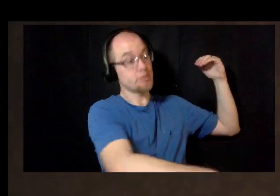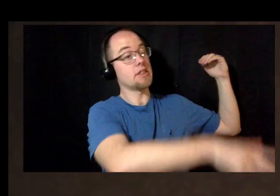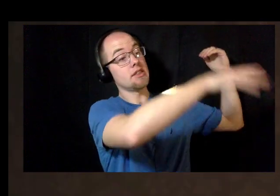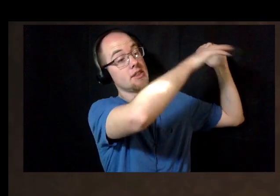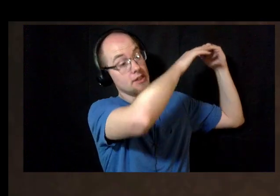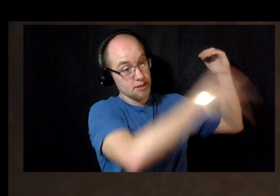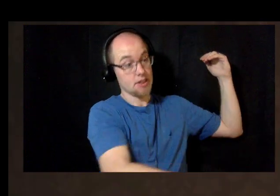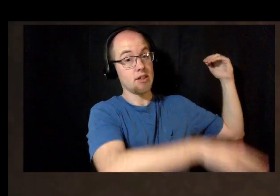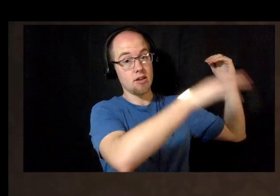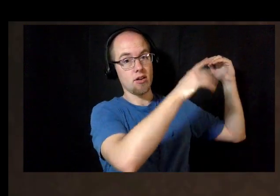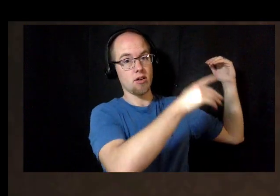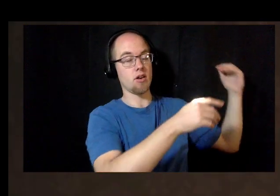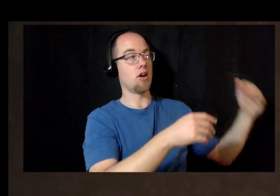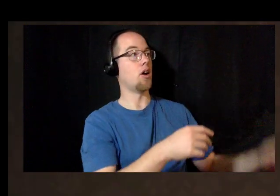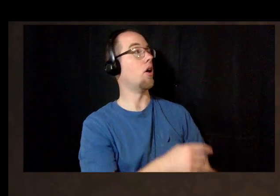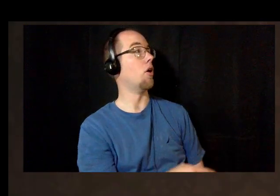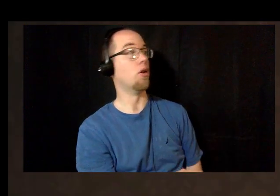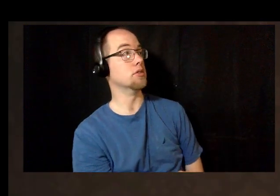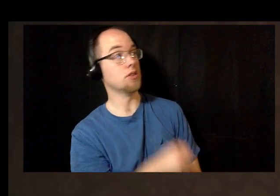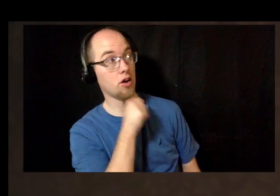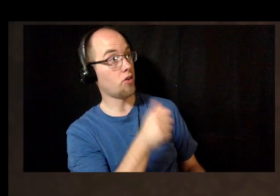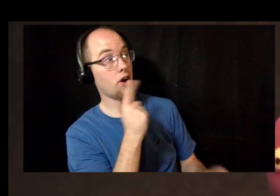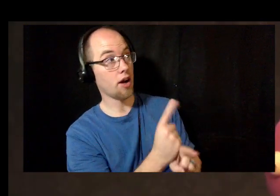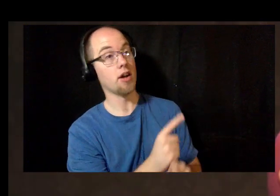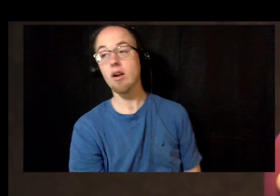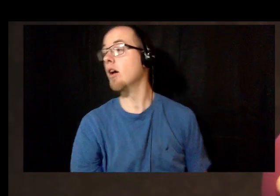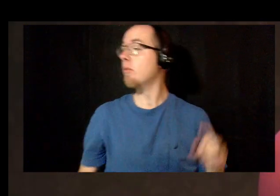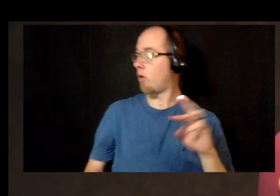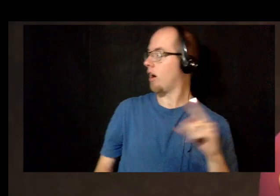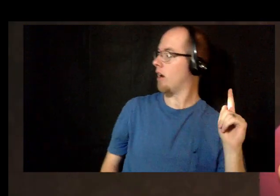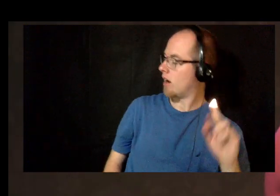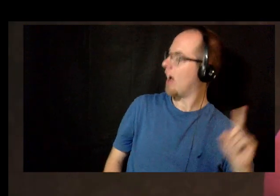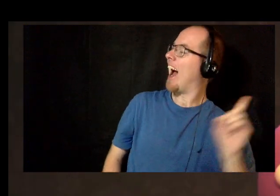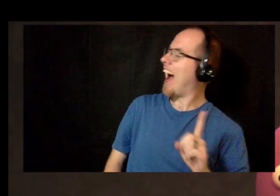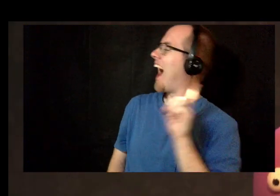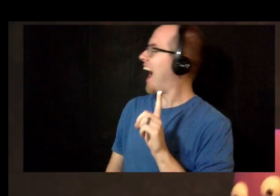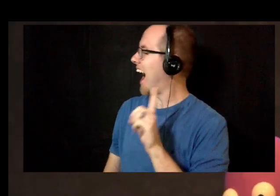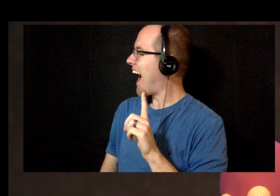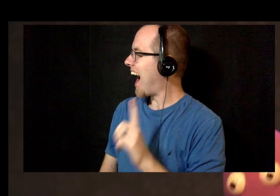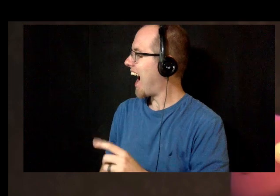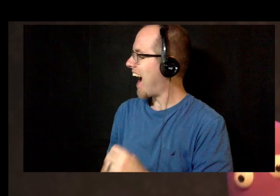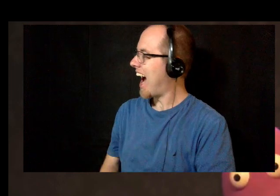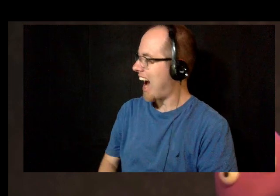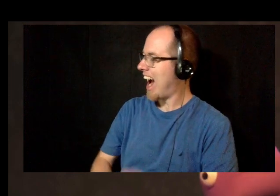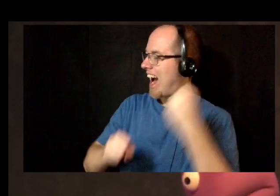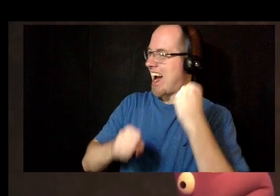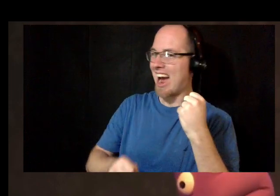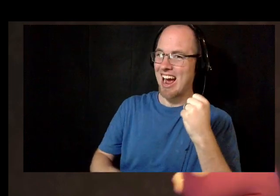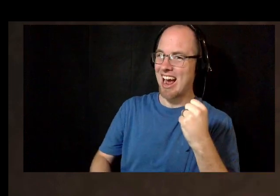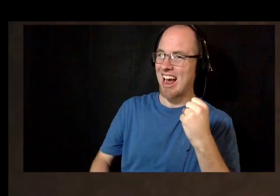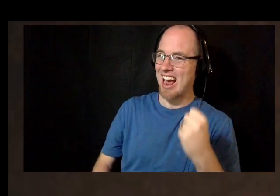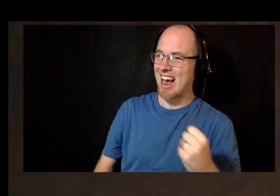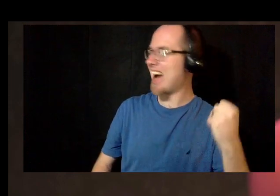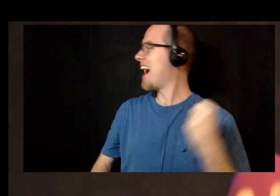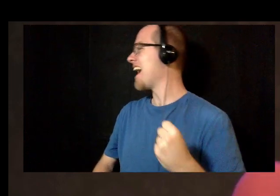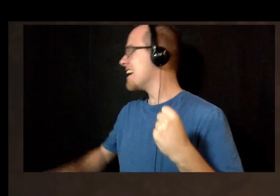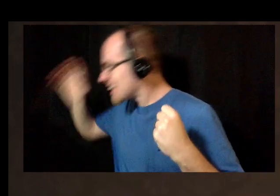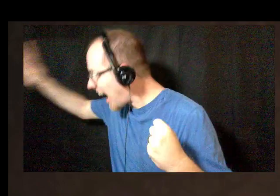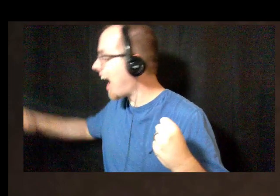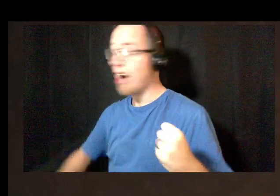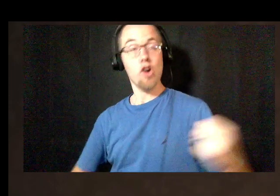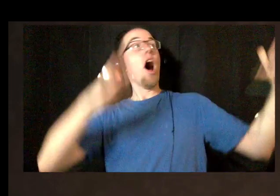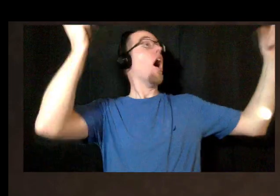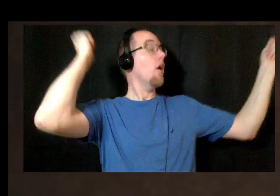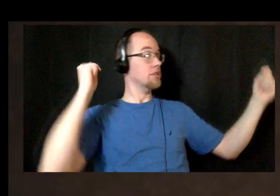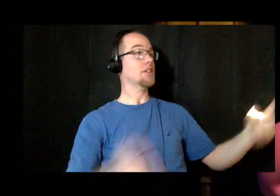shitty water feature. I'm like, that can't be right. And then Morgan appeared on the top step holding a hammer like this. Bah! I was like,